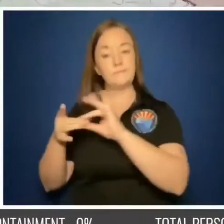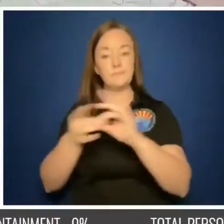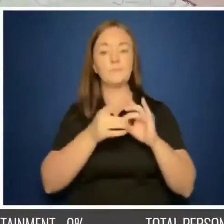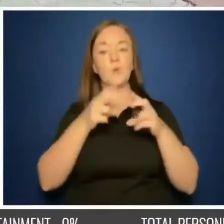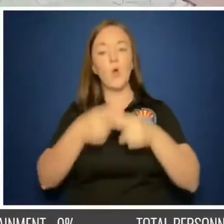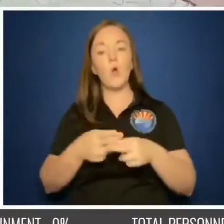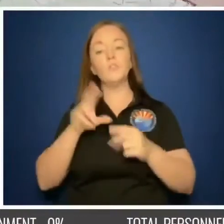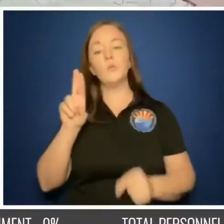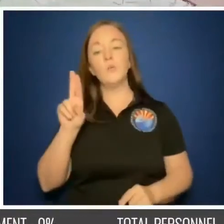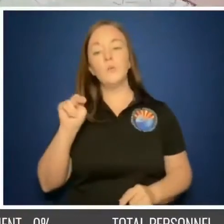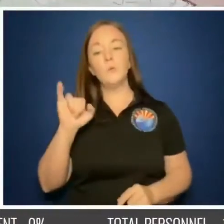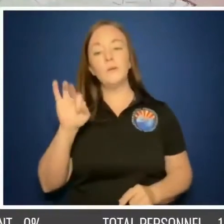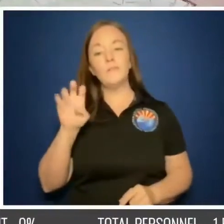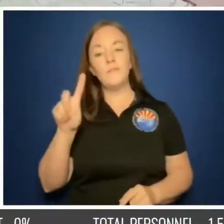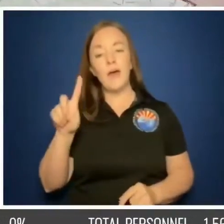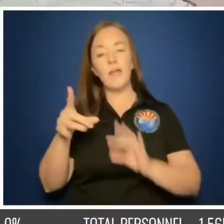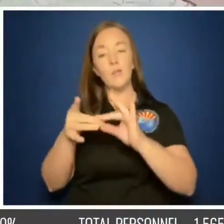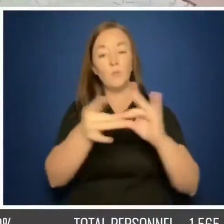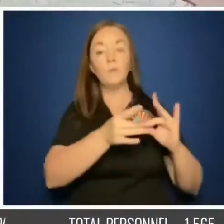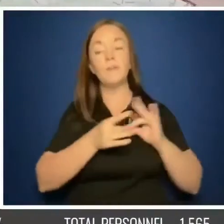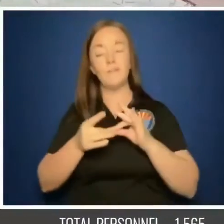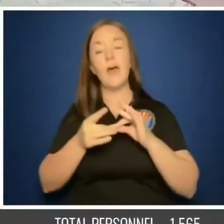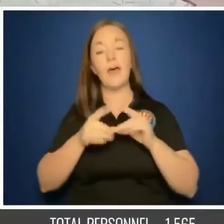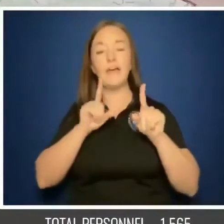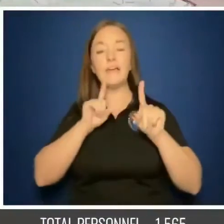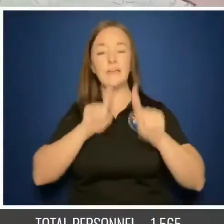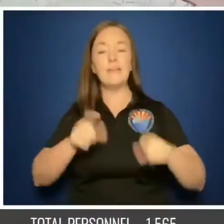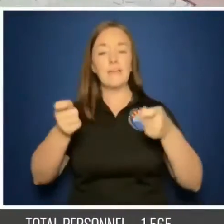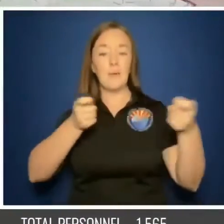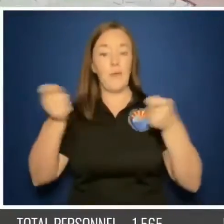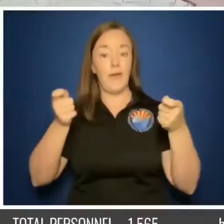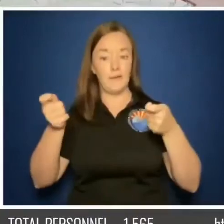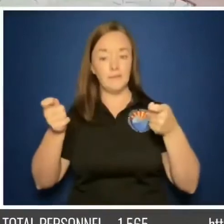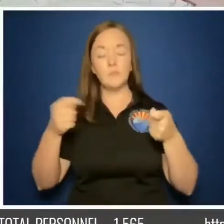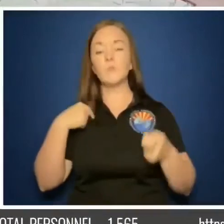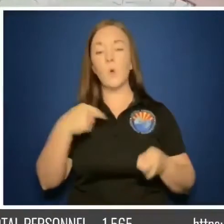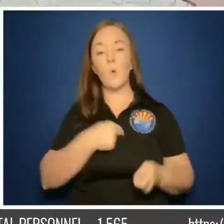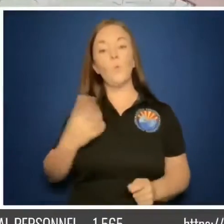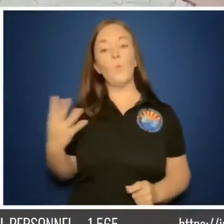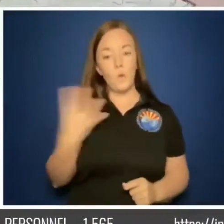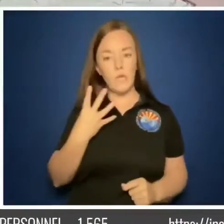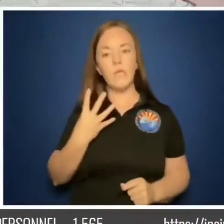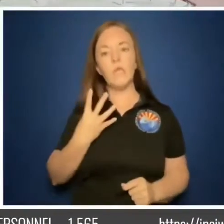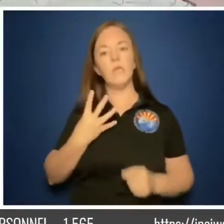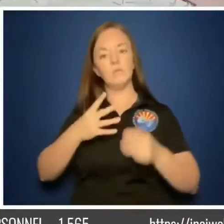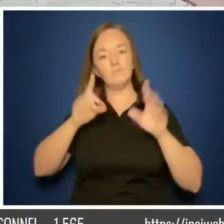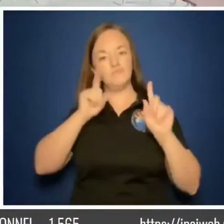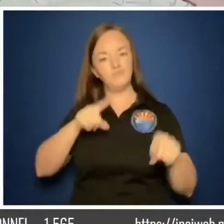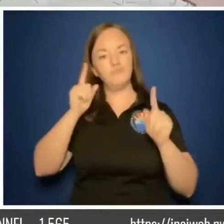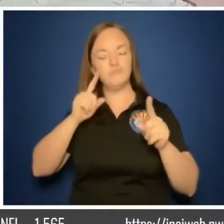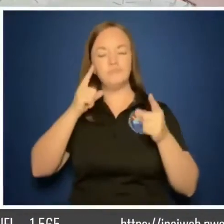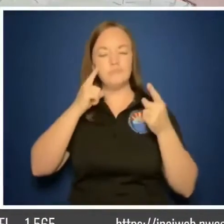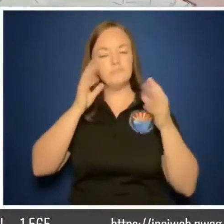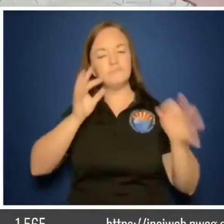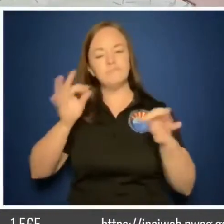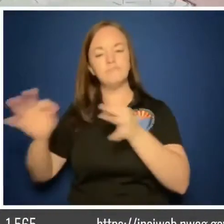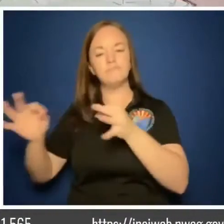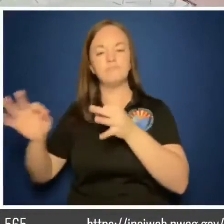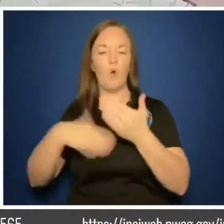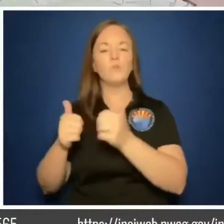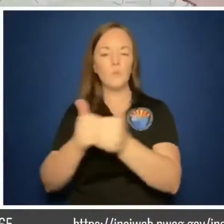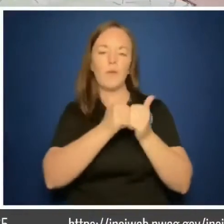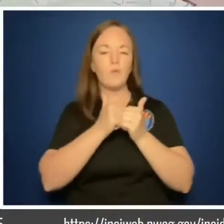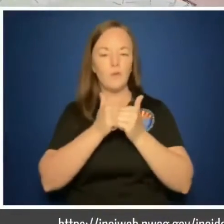walk through this incident together. So a couple of things for you tonight is, so currently our acreage on the fire